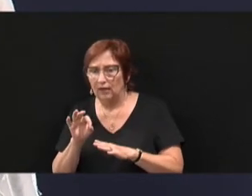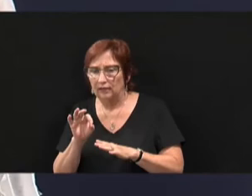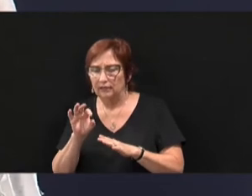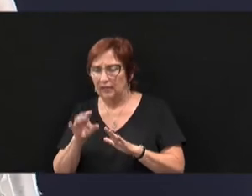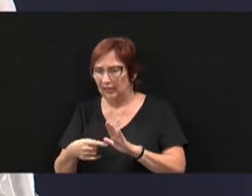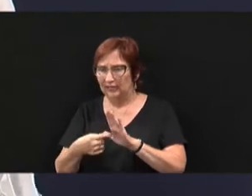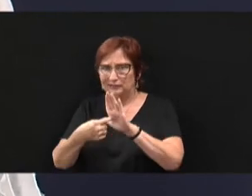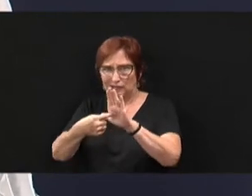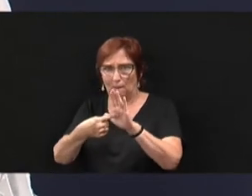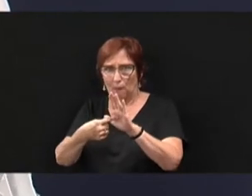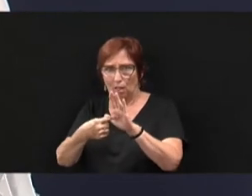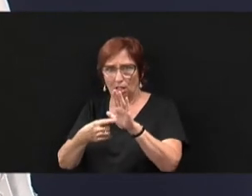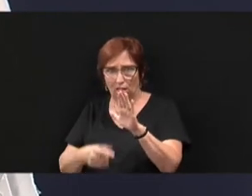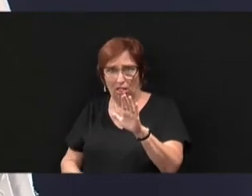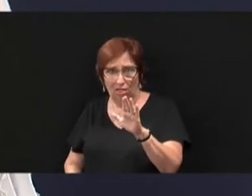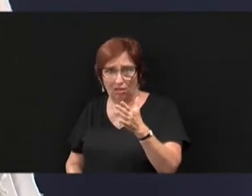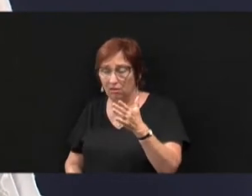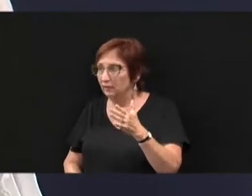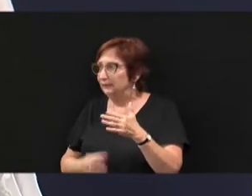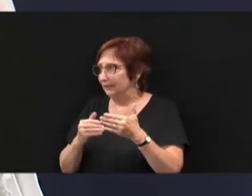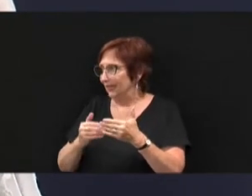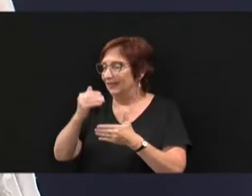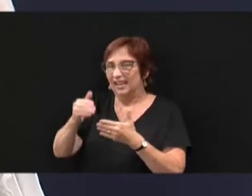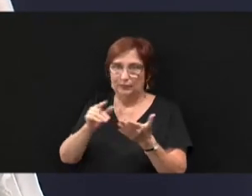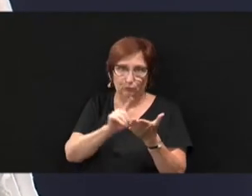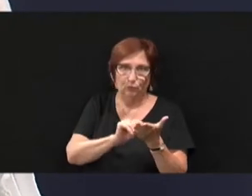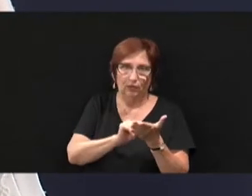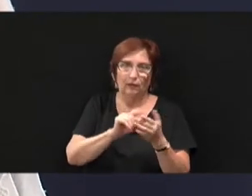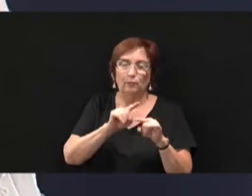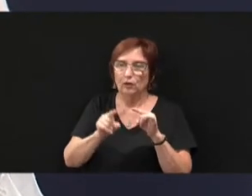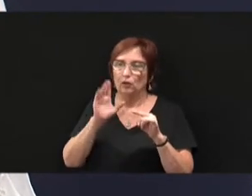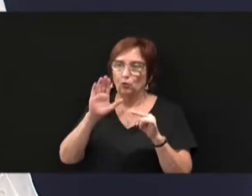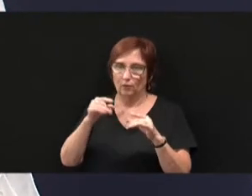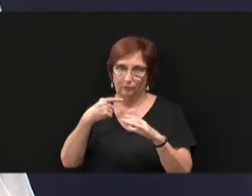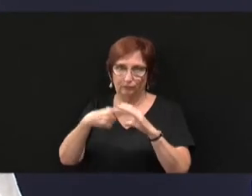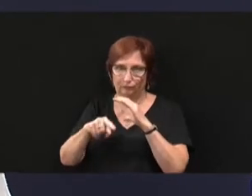It will be in our next printing, but you will be getting an email of it